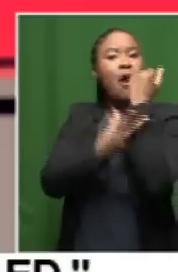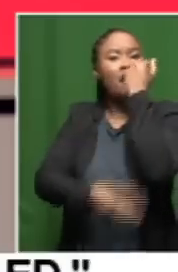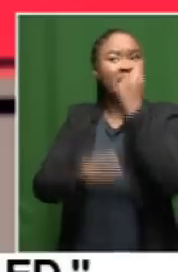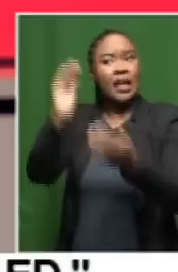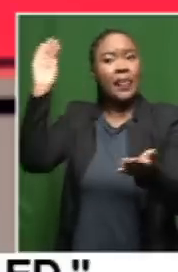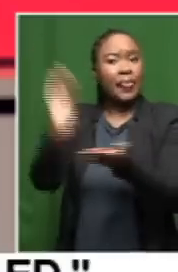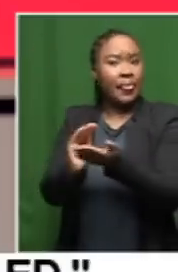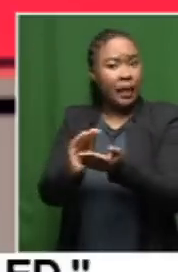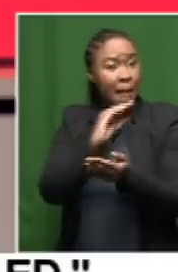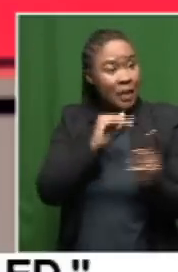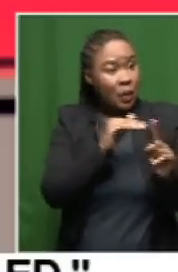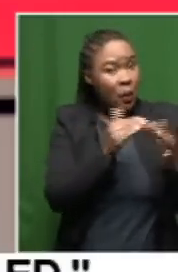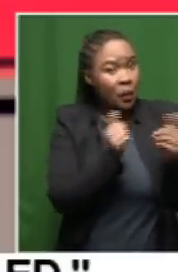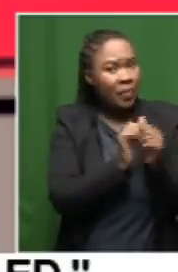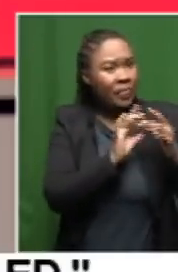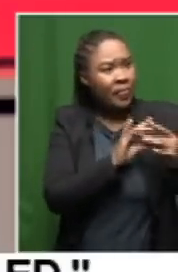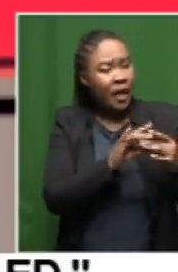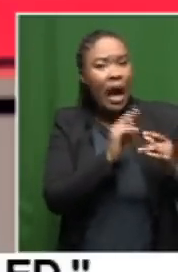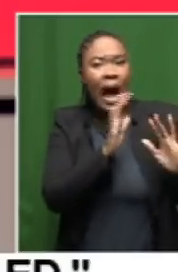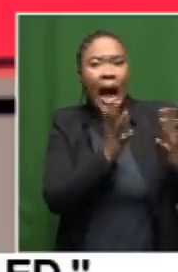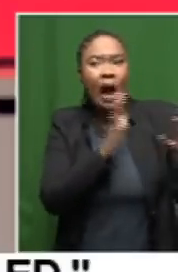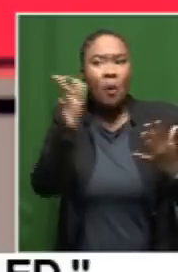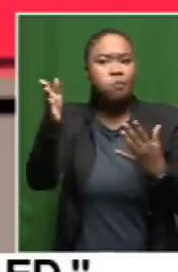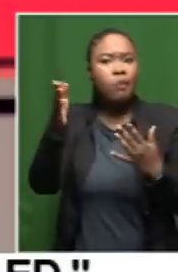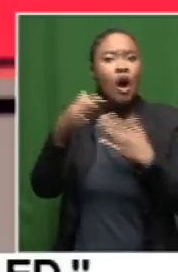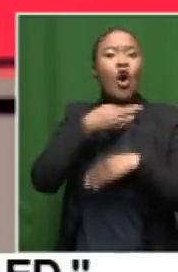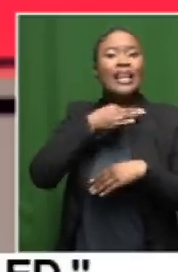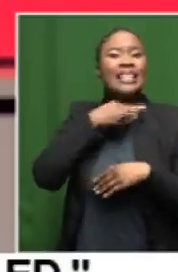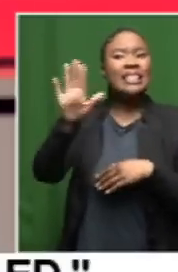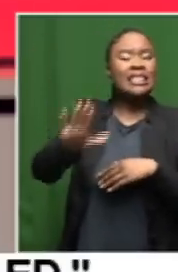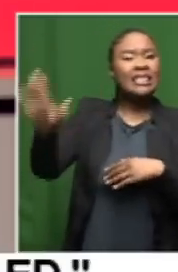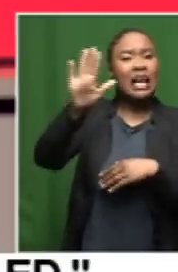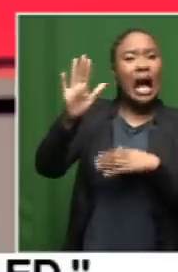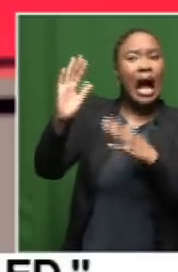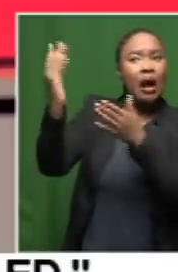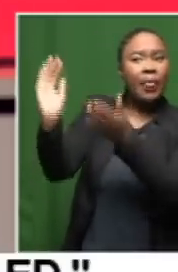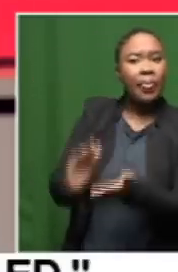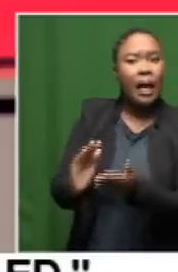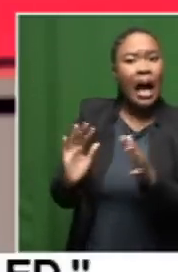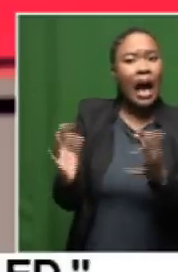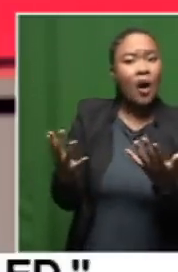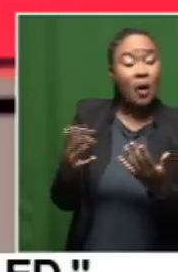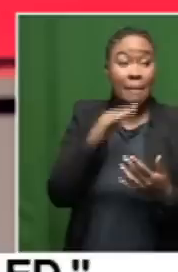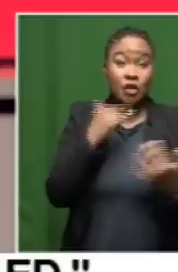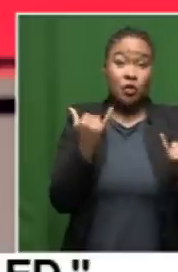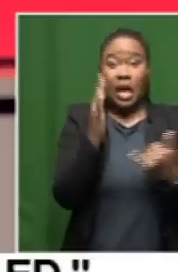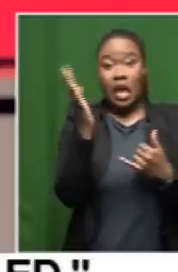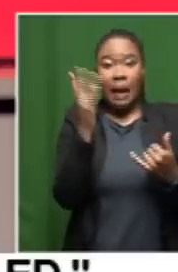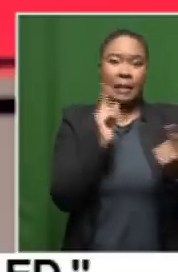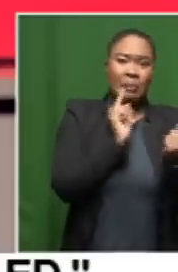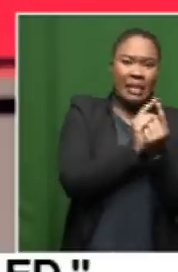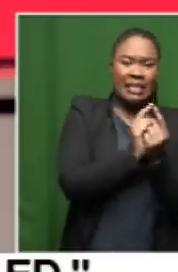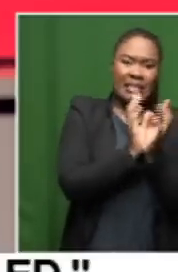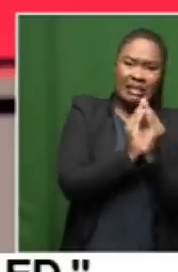we're working with him to say, how did you do it? Because he's fighting poverty from a grassroots structure. Yeah. I'm actually meeting him today so